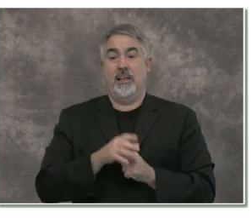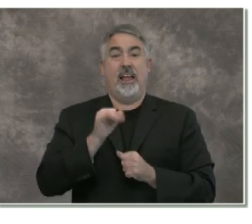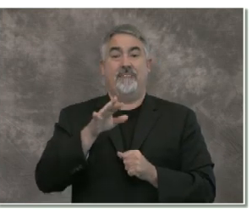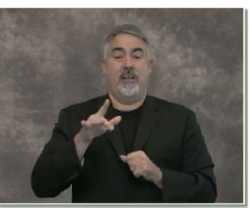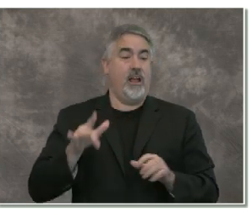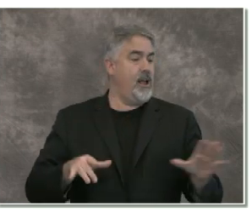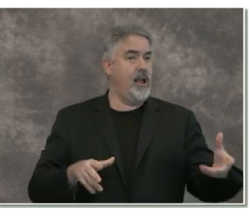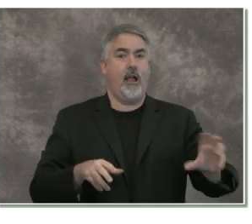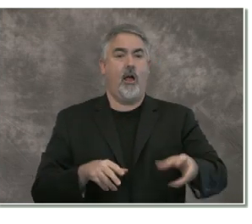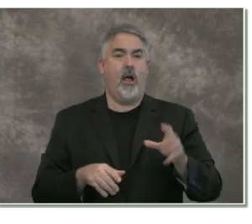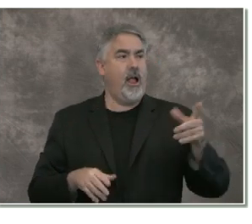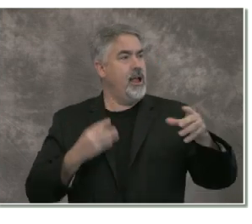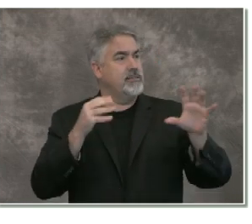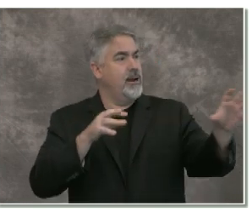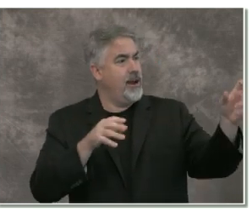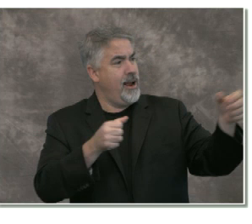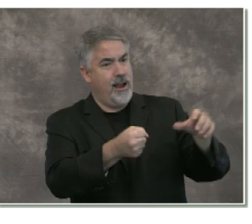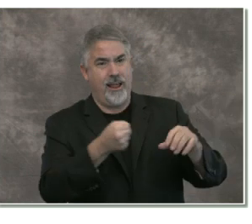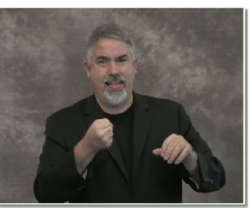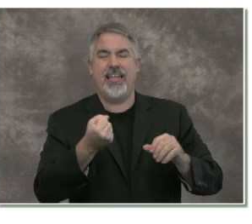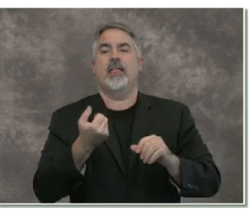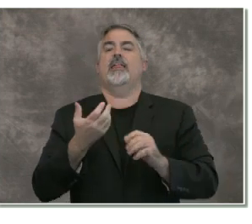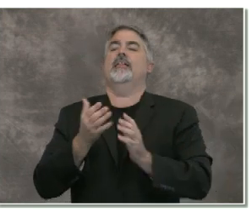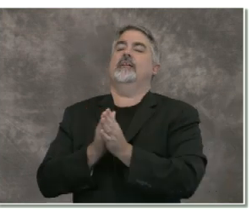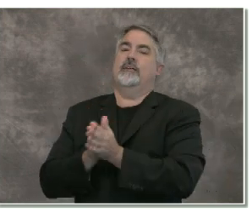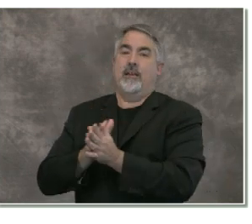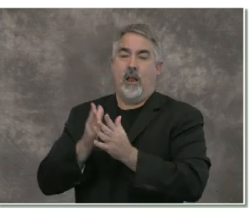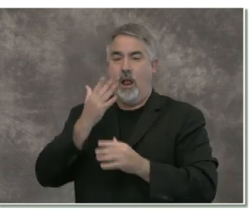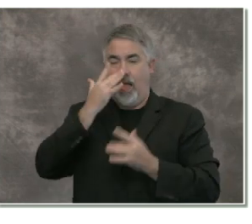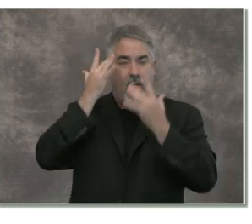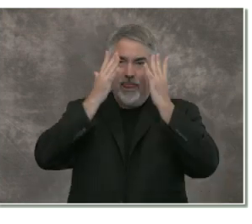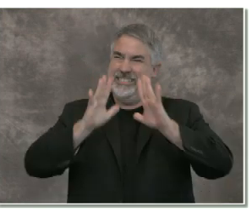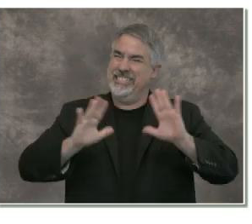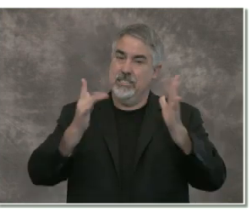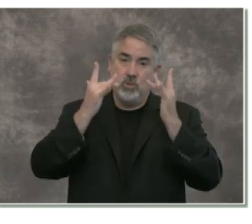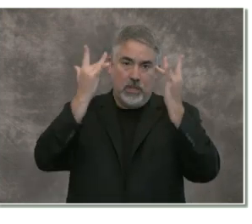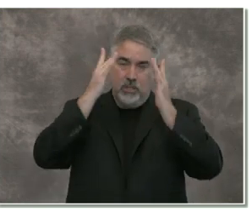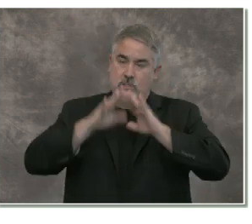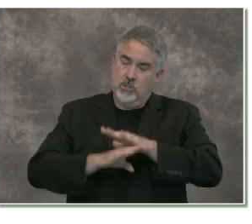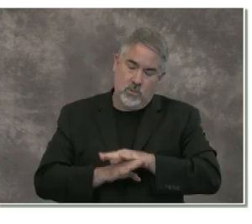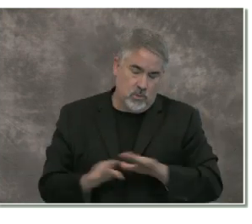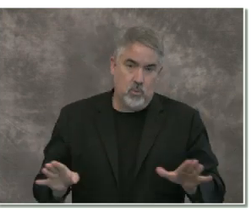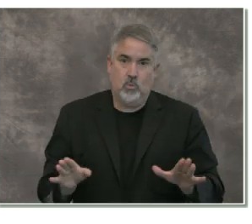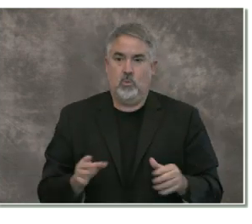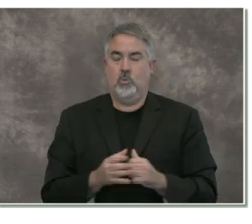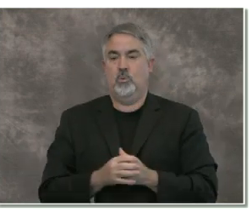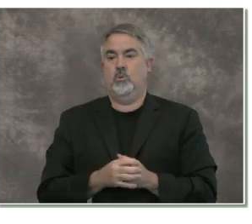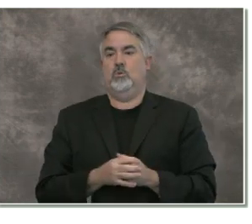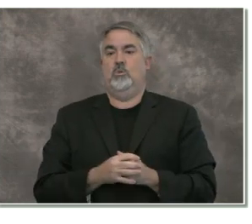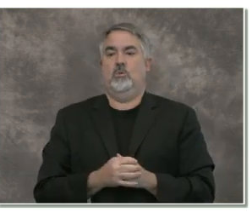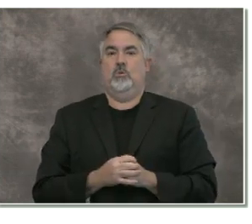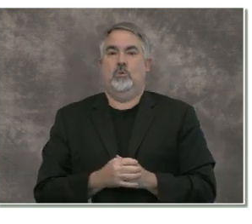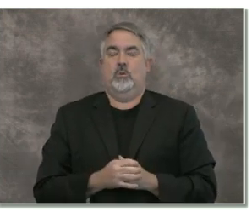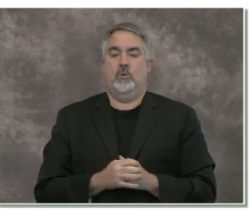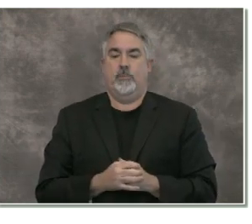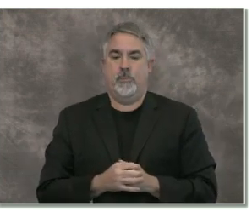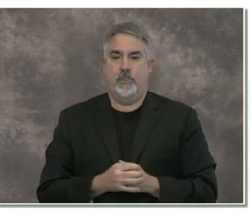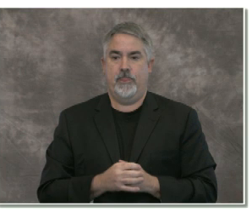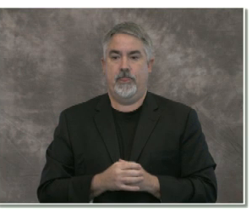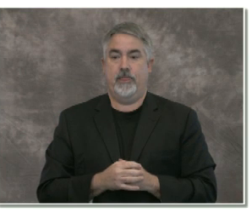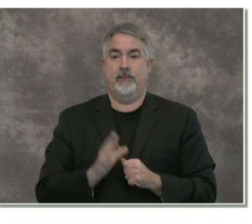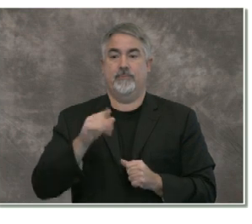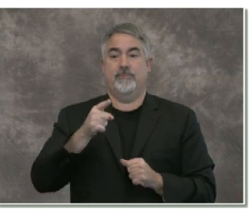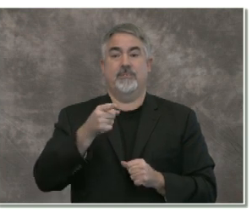been infected, if you don't touch your eyes, your nose, or your mouth before you wash your hands, you will be okay. If you're sick, stay home